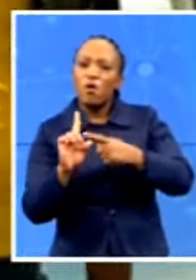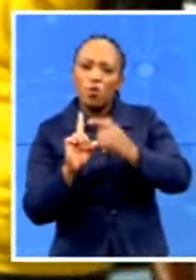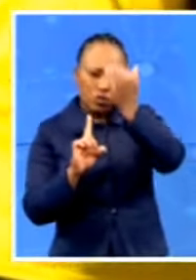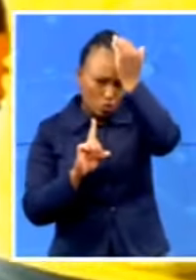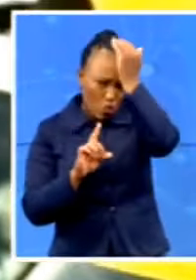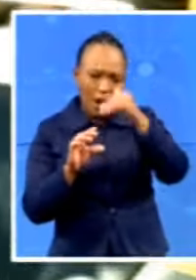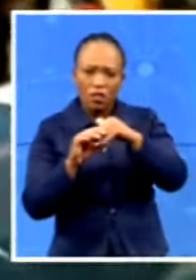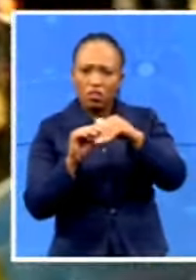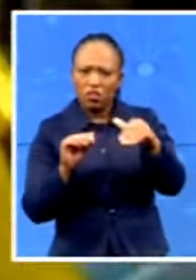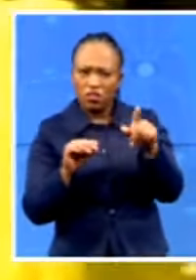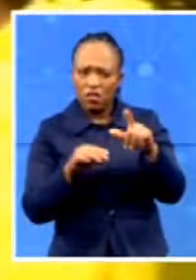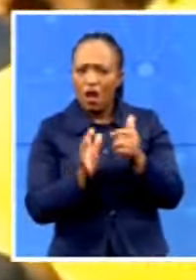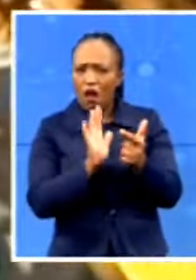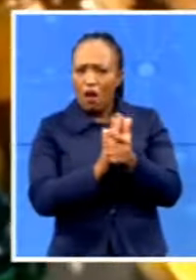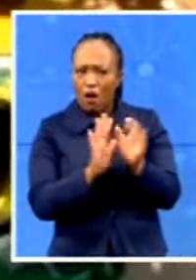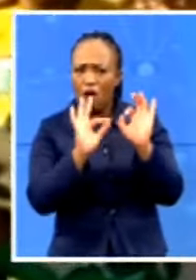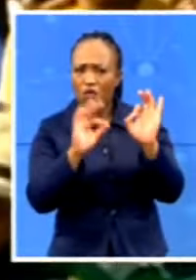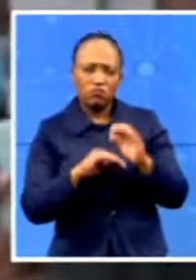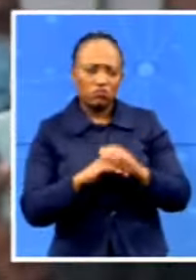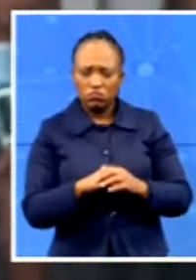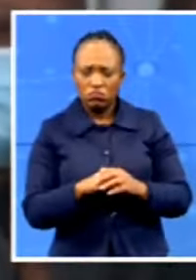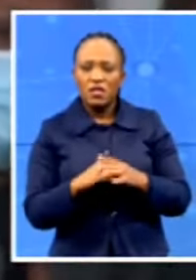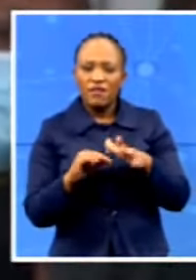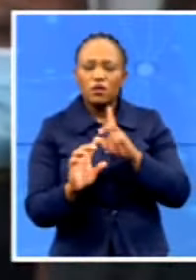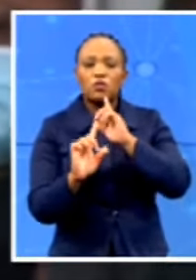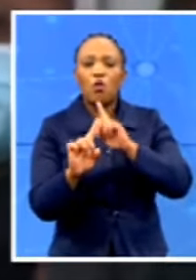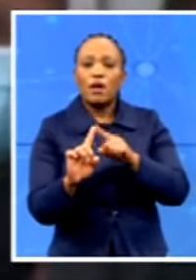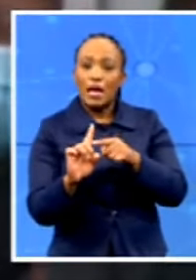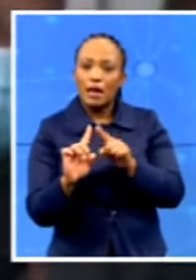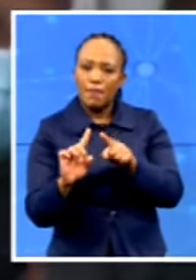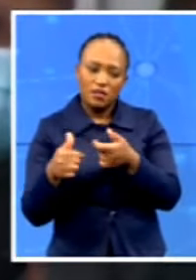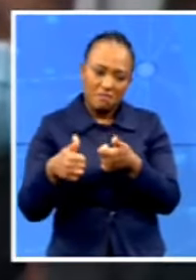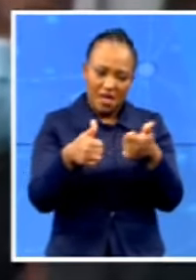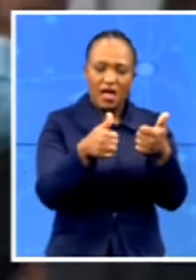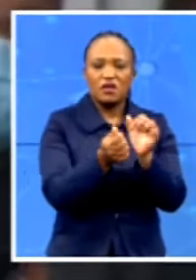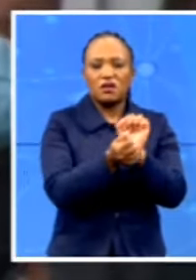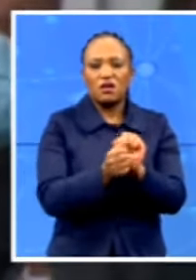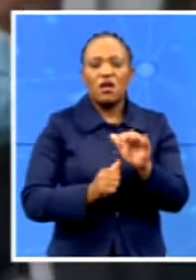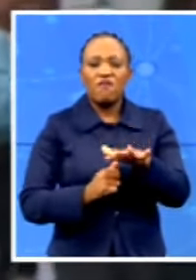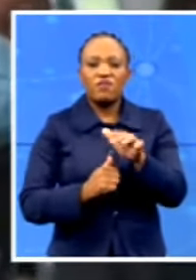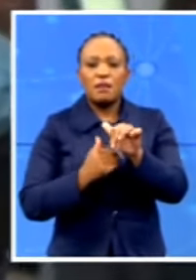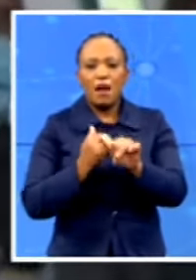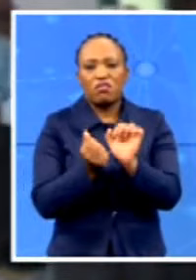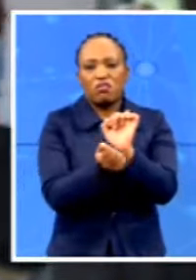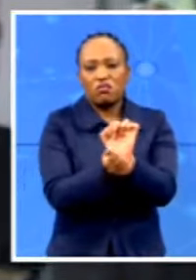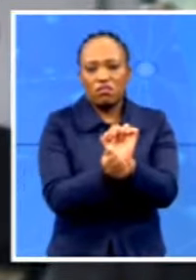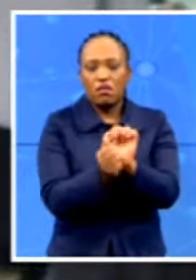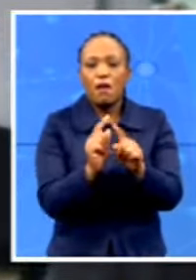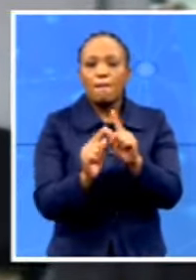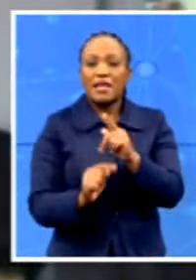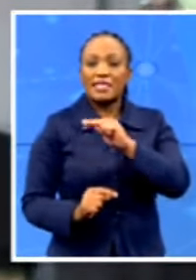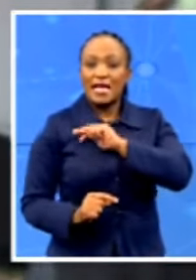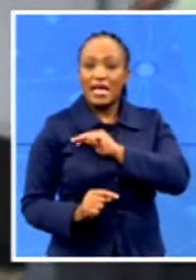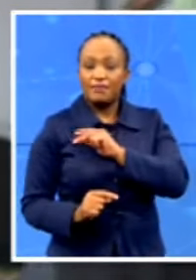ordered that he be sent back to complete his 15-month jail term, but the ANC in Kwazulu-Natal has vowed to lobby its mother body to join